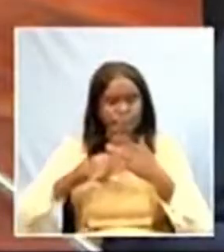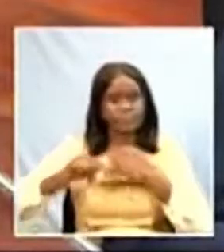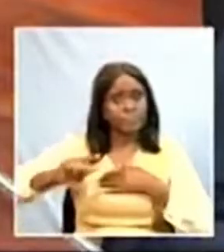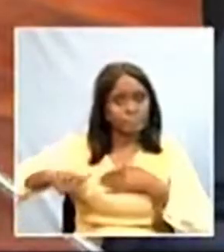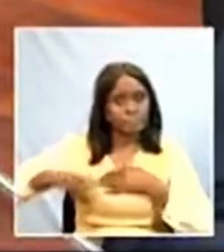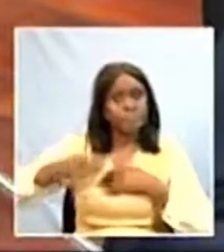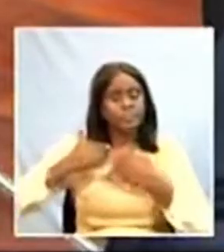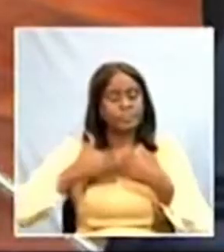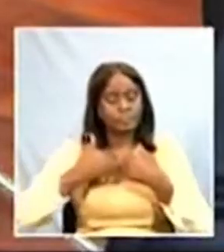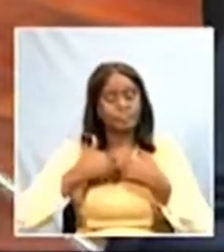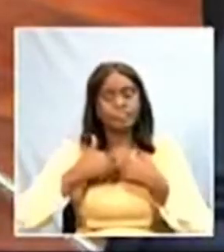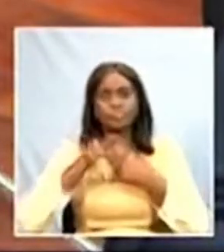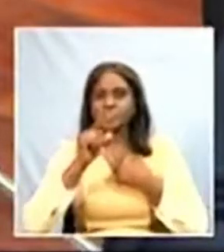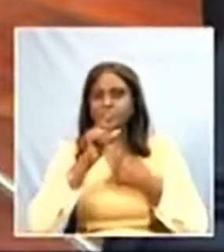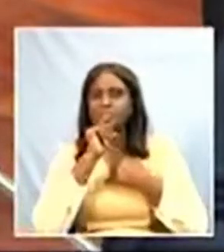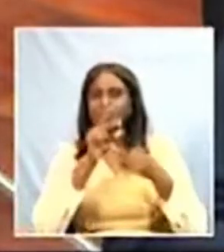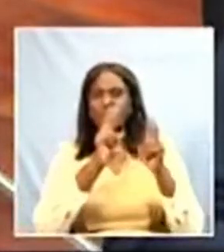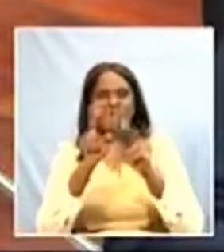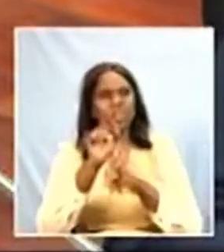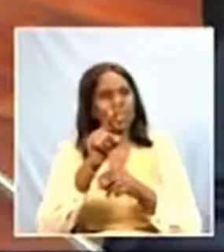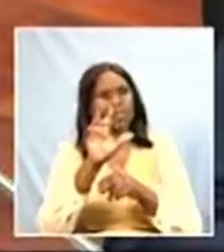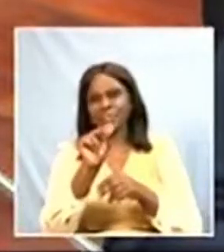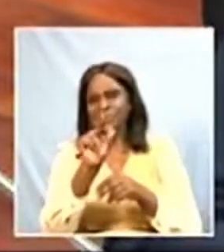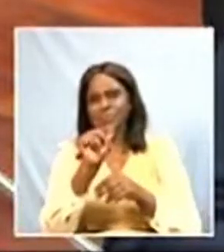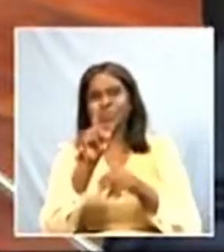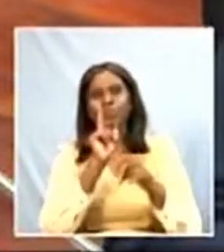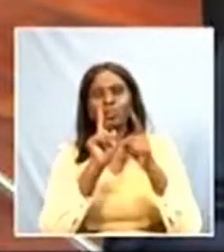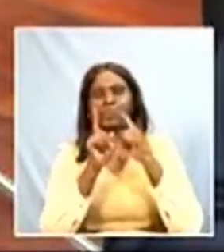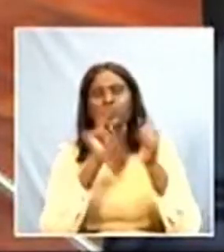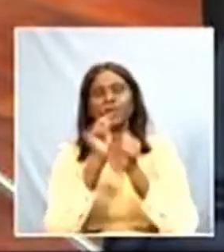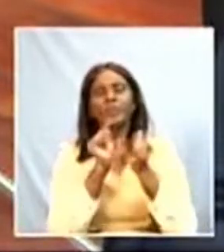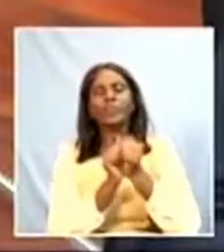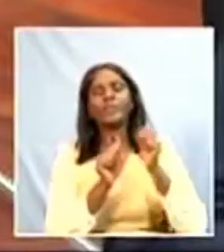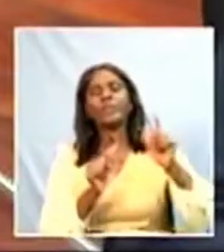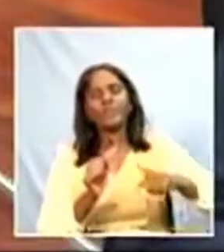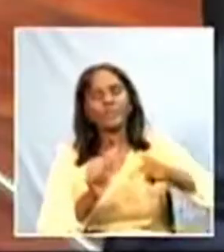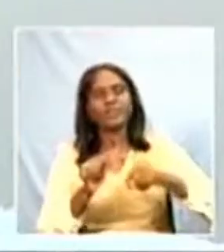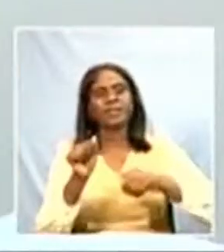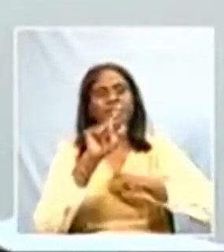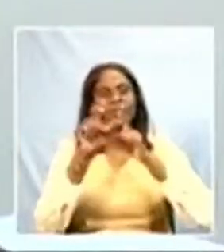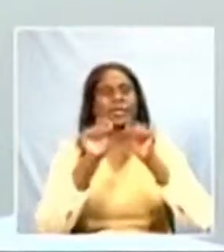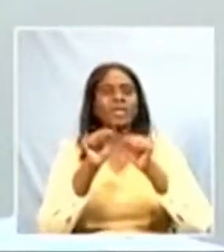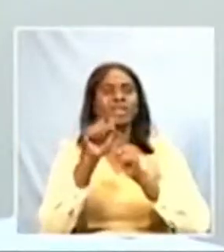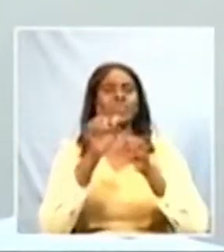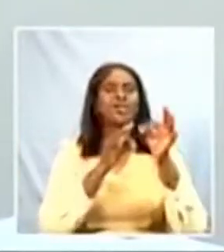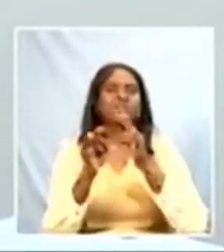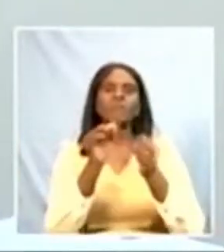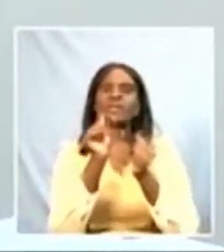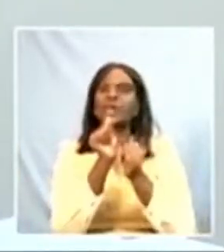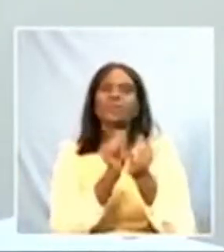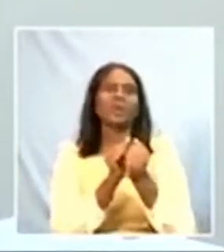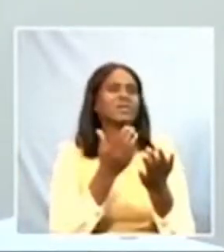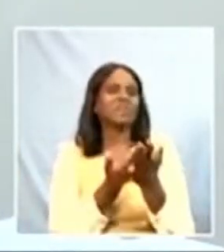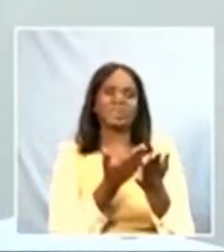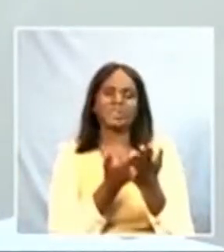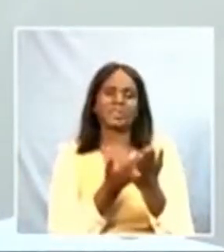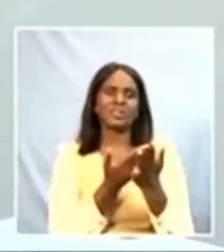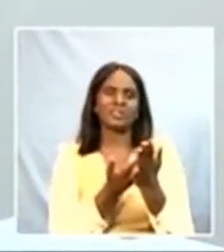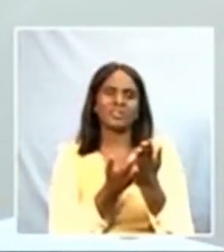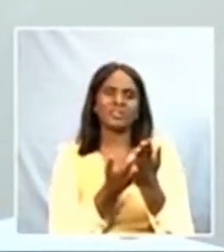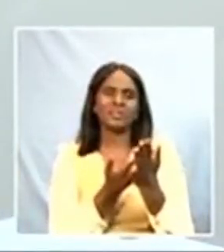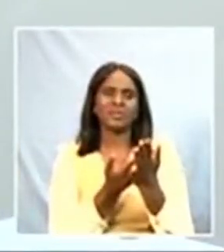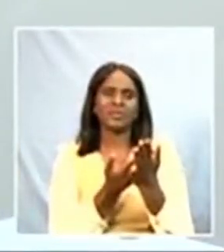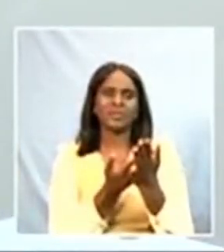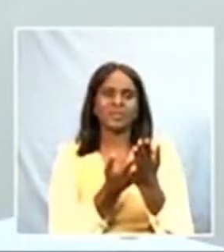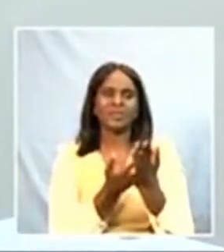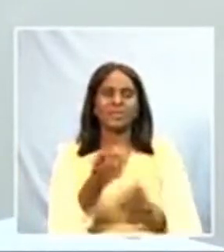and we were... You are not answering the question. You are talking about delay. The question, can you explain about this?